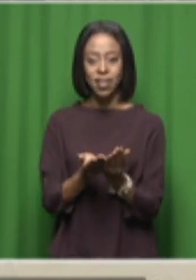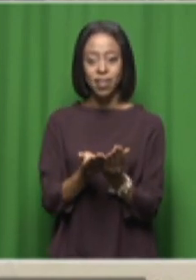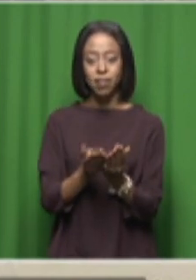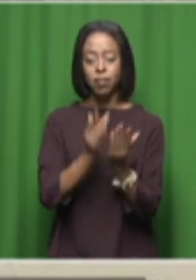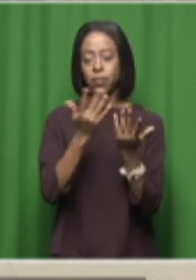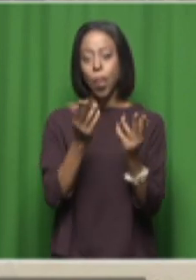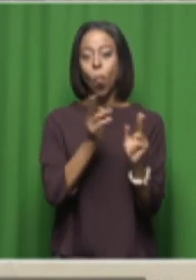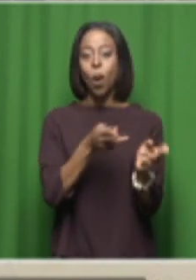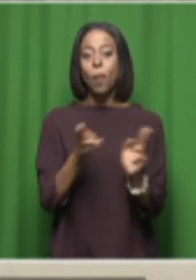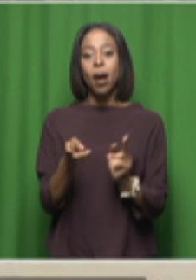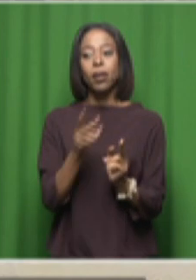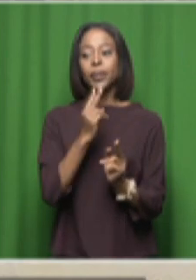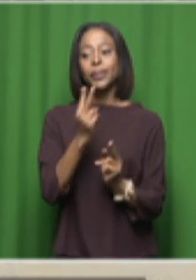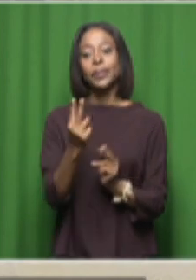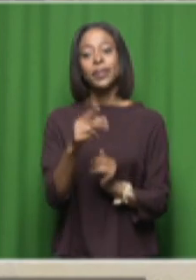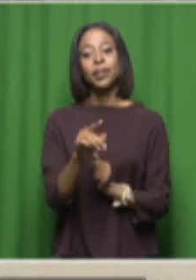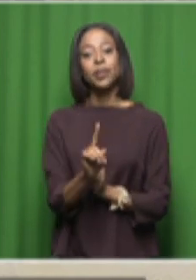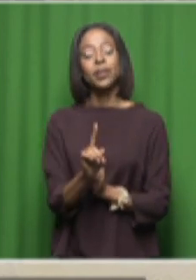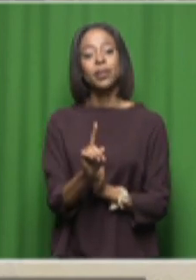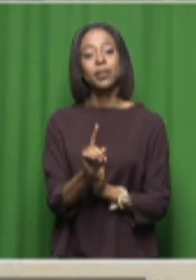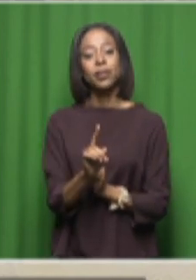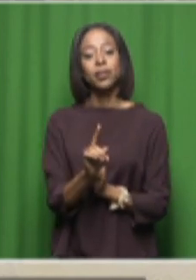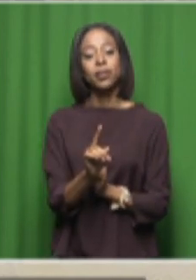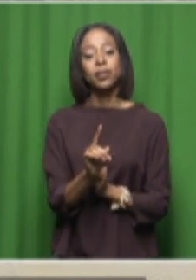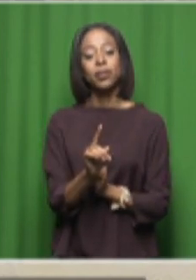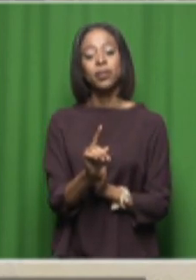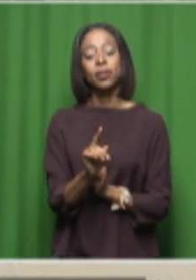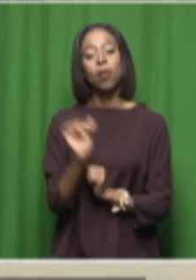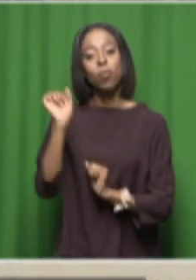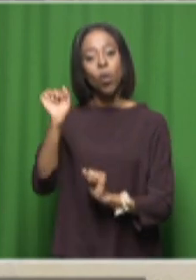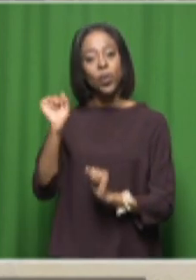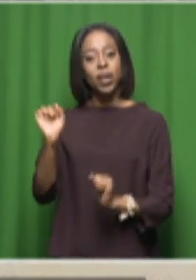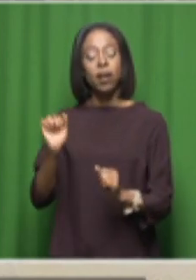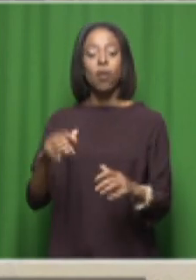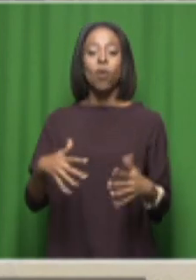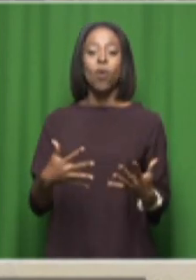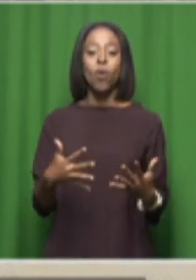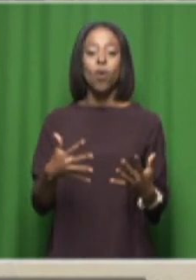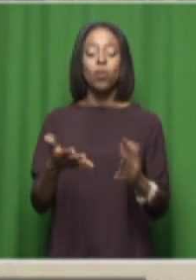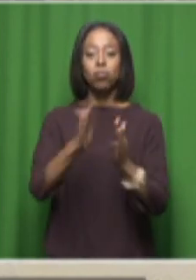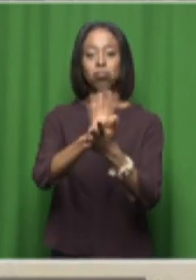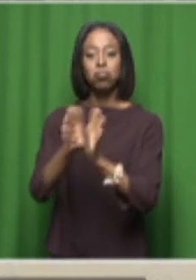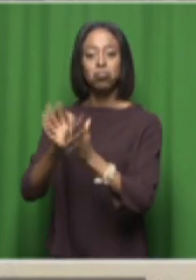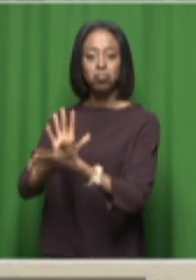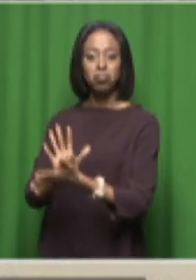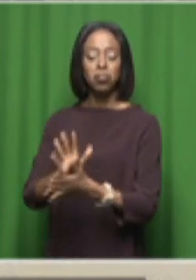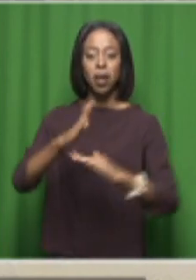you normally find that, with protest action or just vandalism,